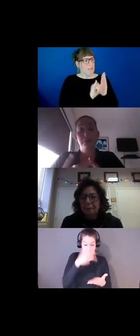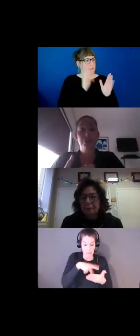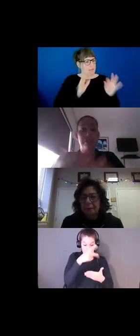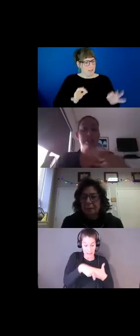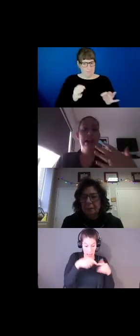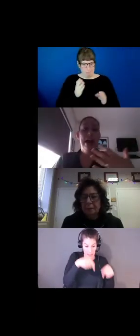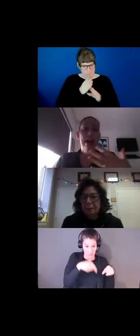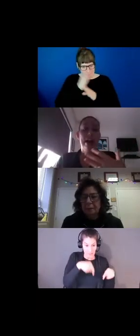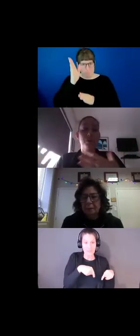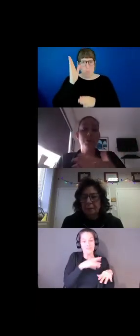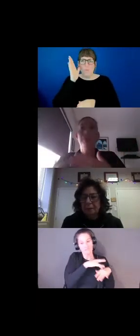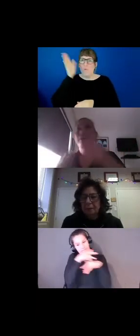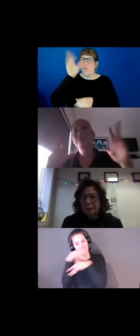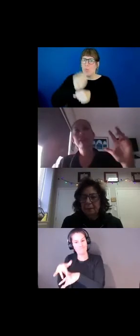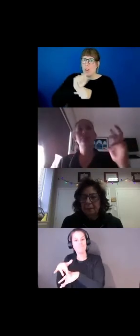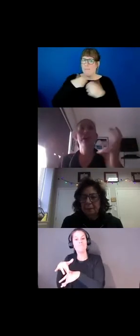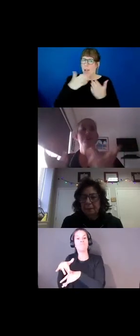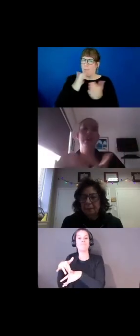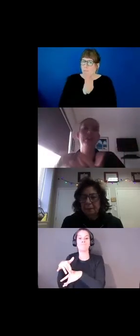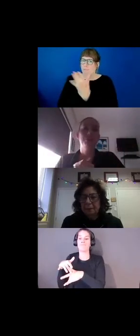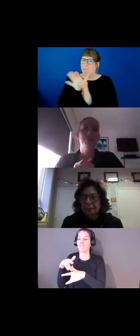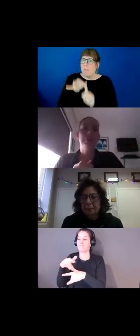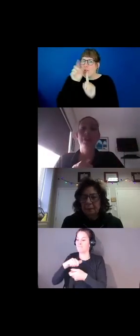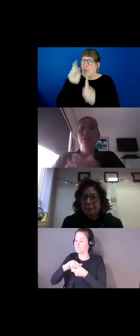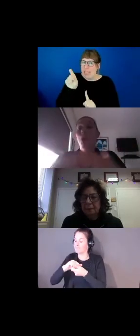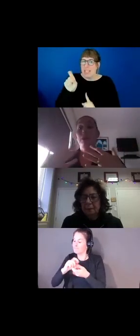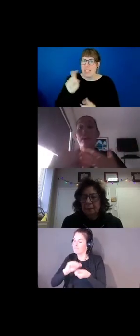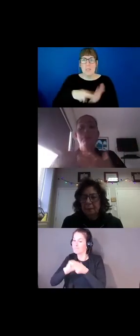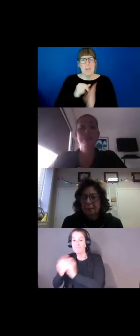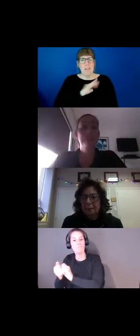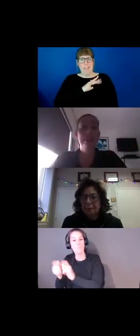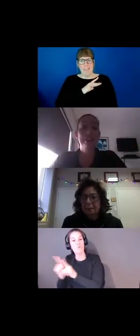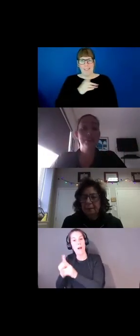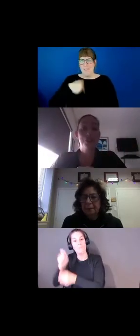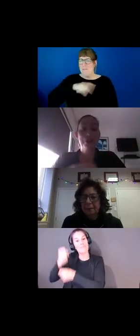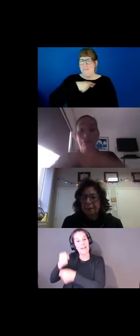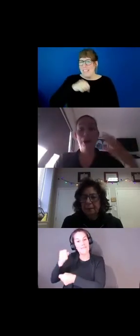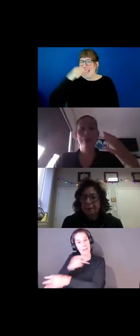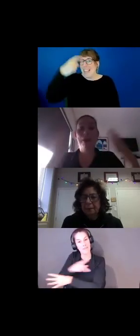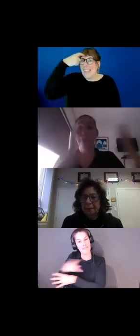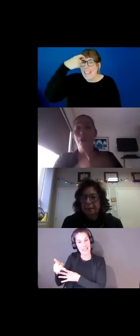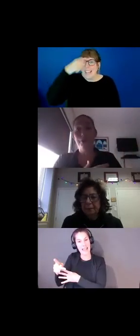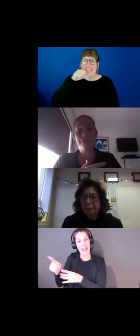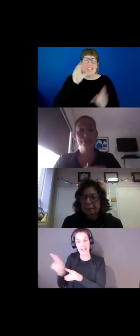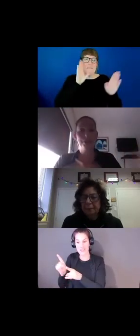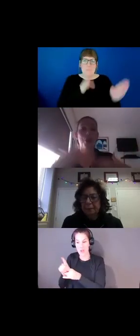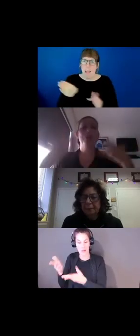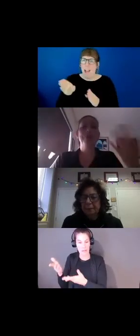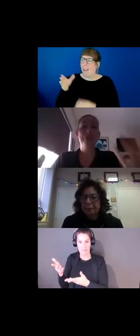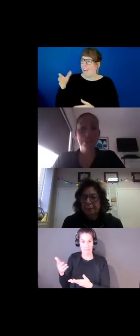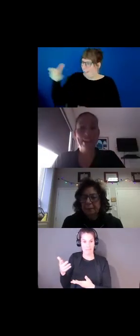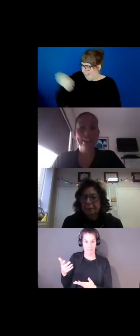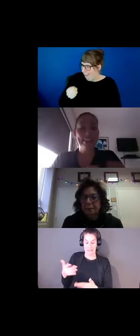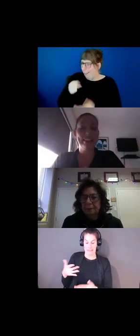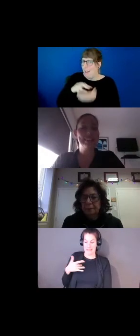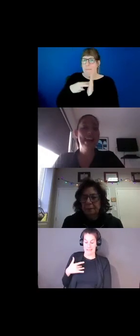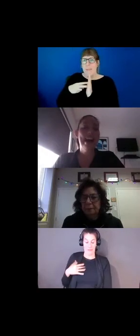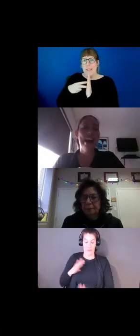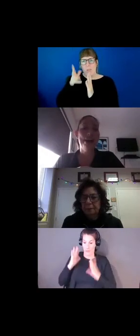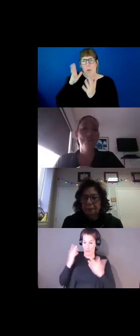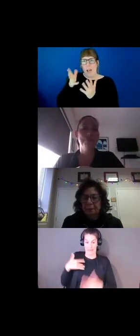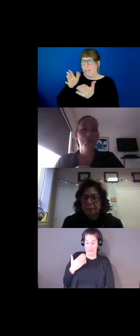themselves, which is sort of a side effect, if you will, that we never even sort of thought about all those years ago when we created